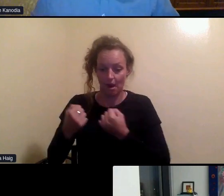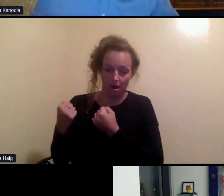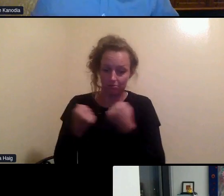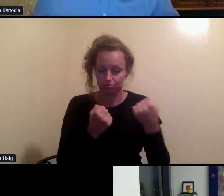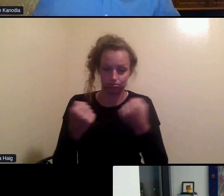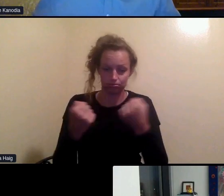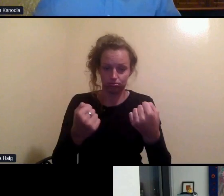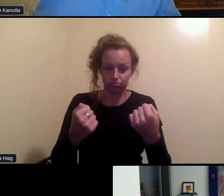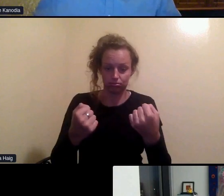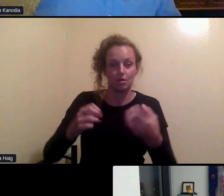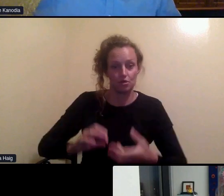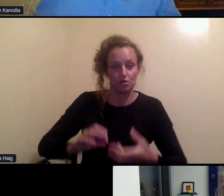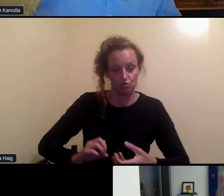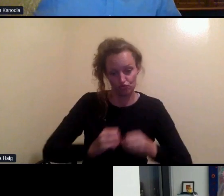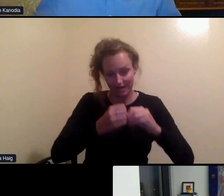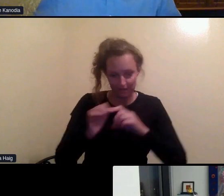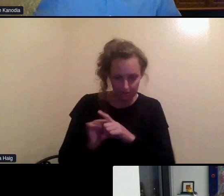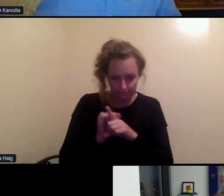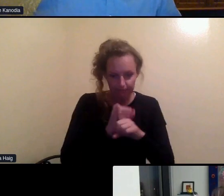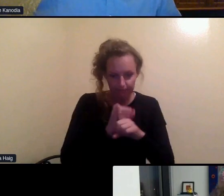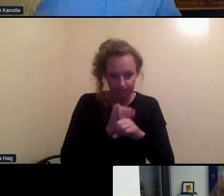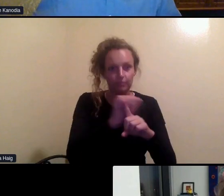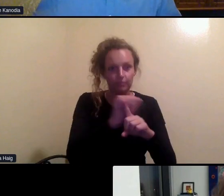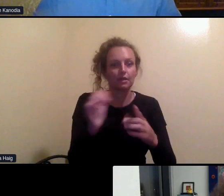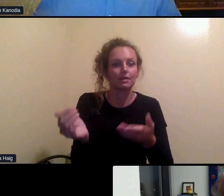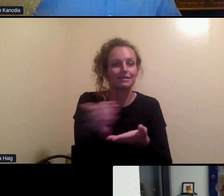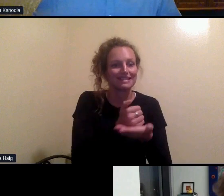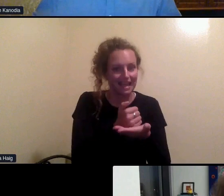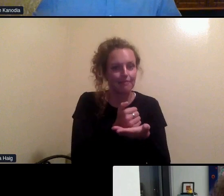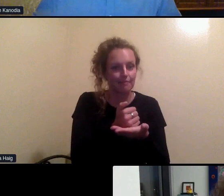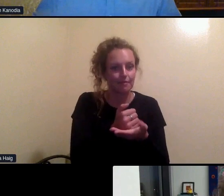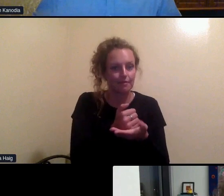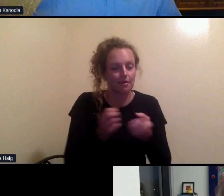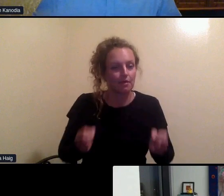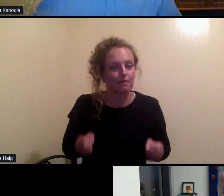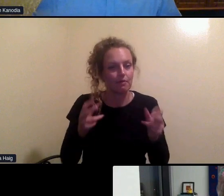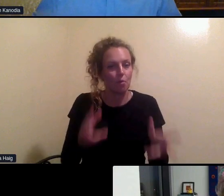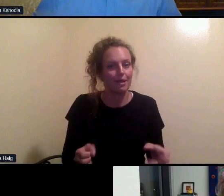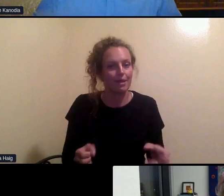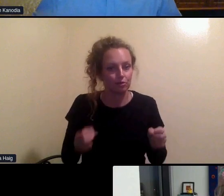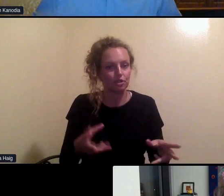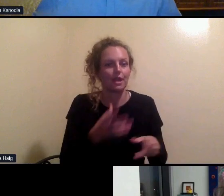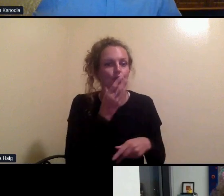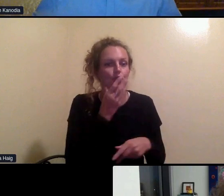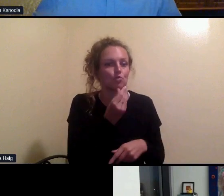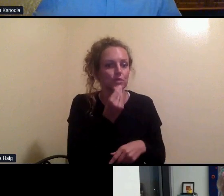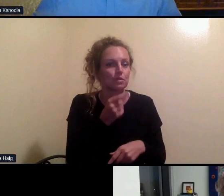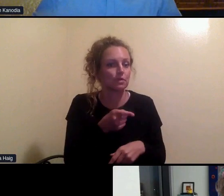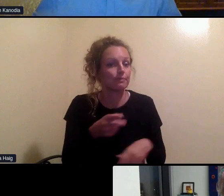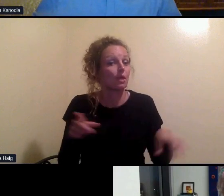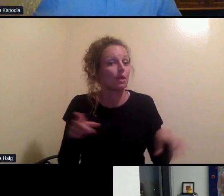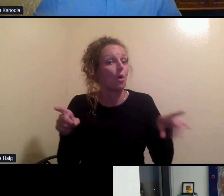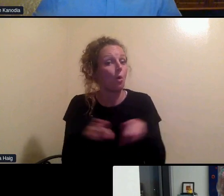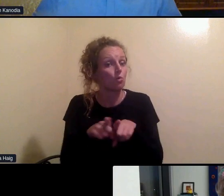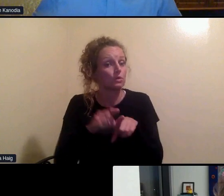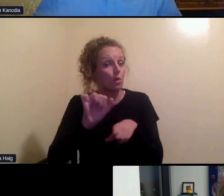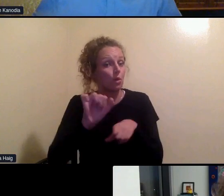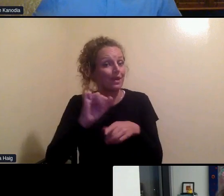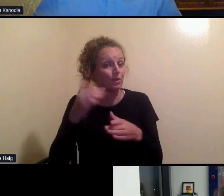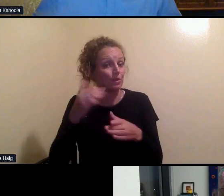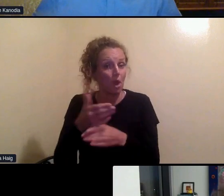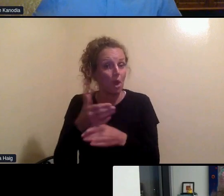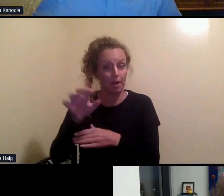You had to employ 15% of your, I think it was 15% of Shep, but a percentage of disabled people in your workforce, right? So